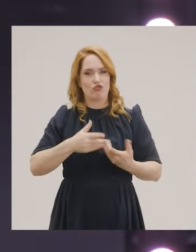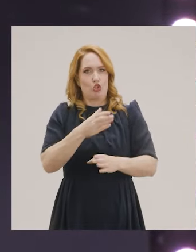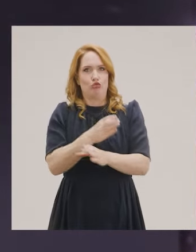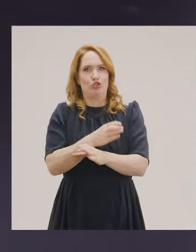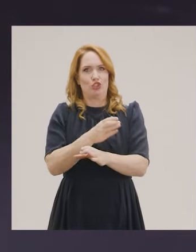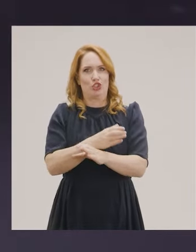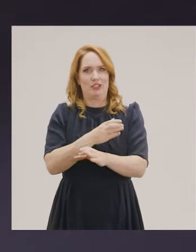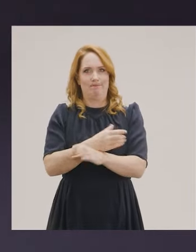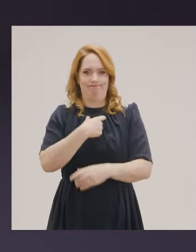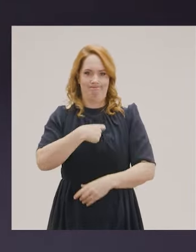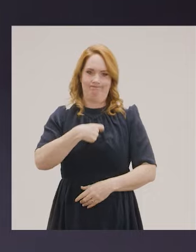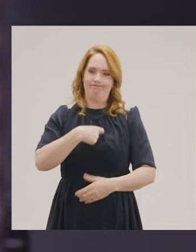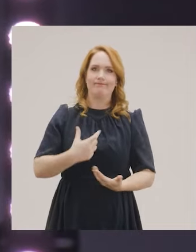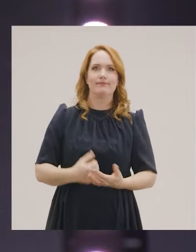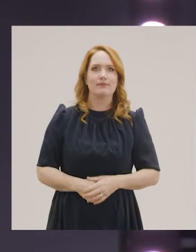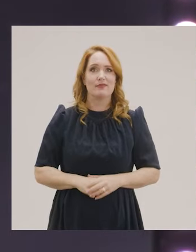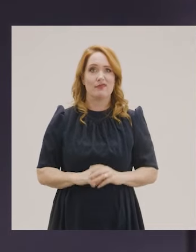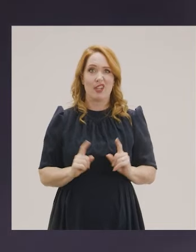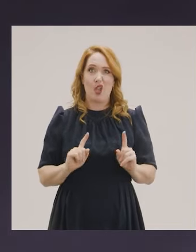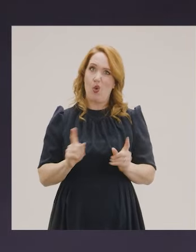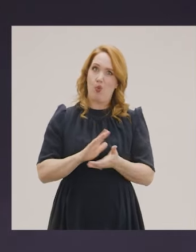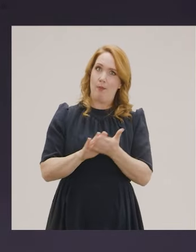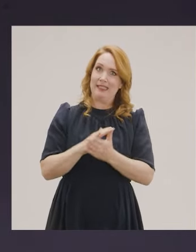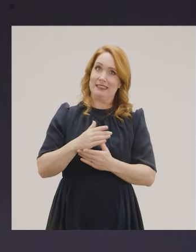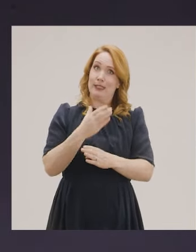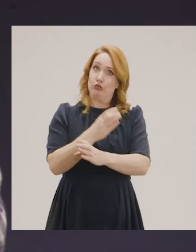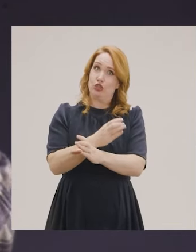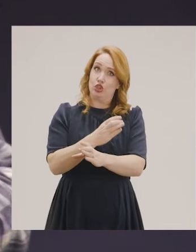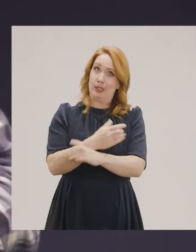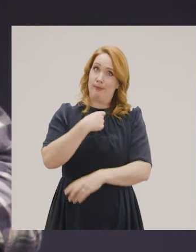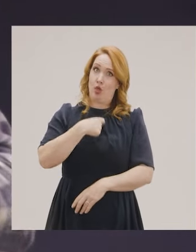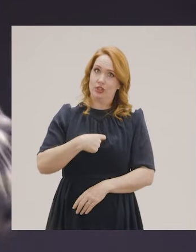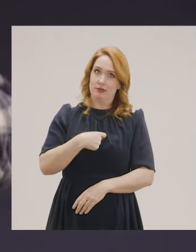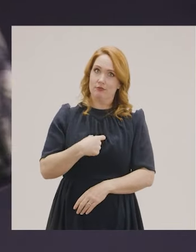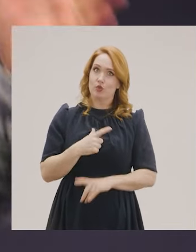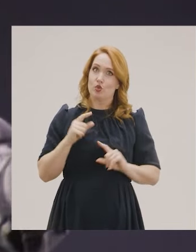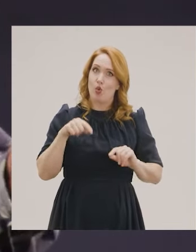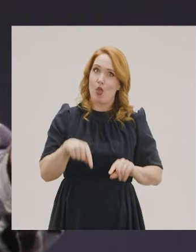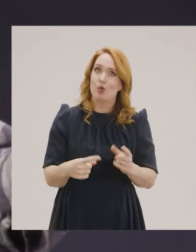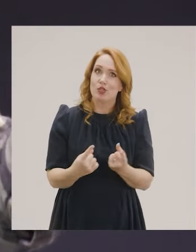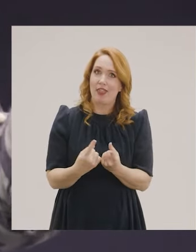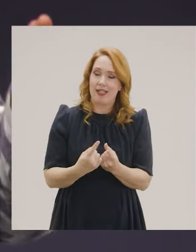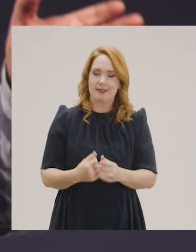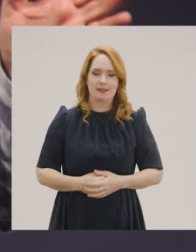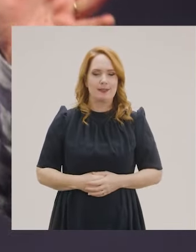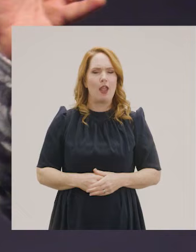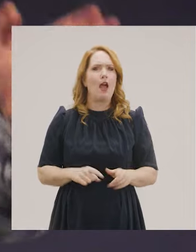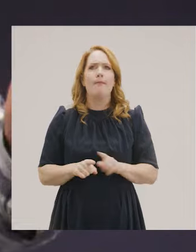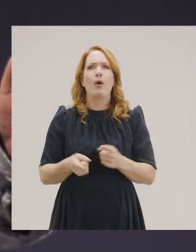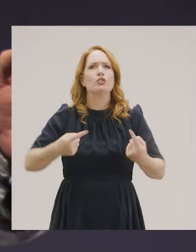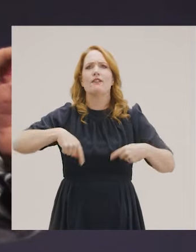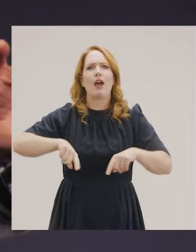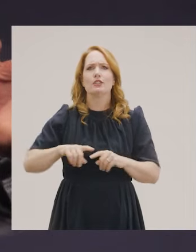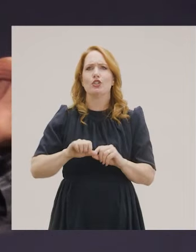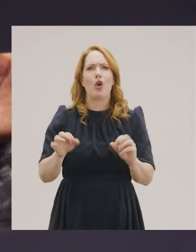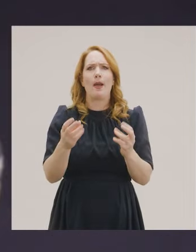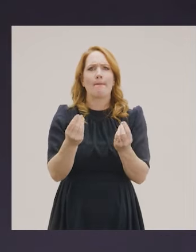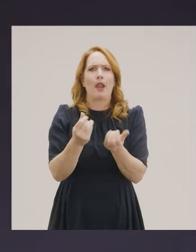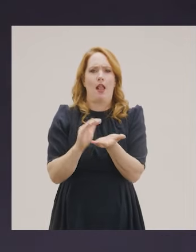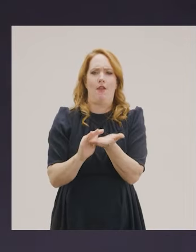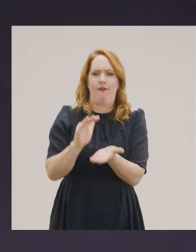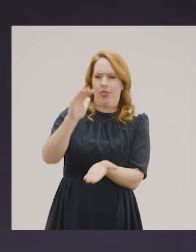Christianity. This is what Christianity actually is. Now look, most of us do not have the funds